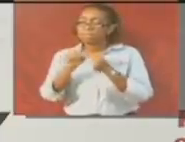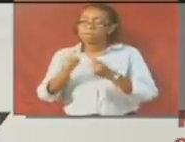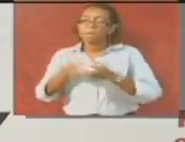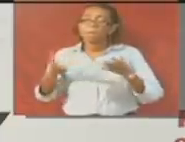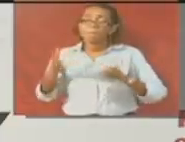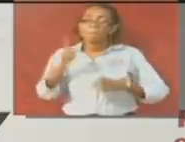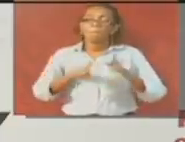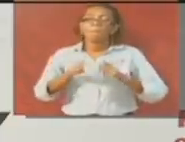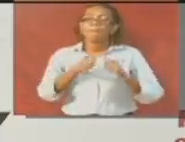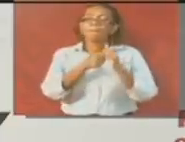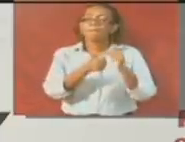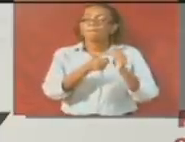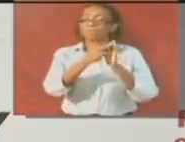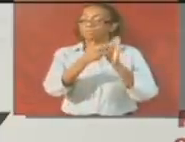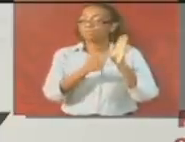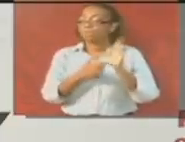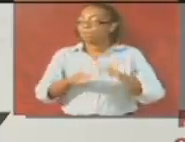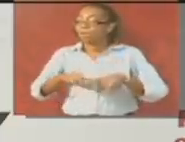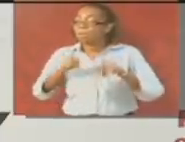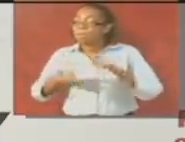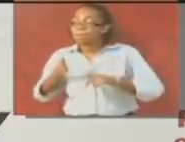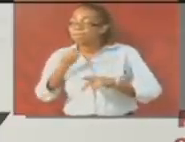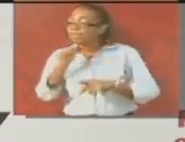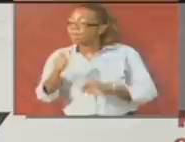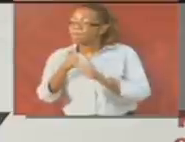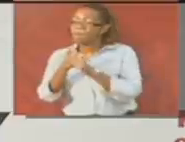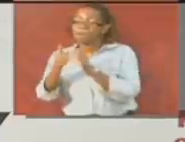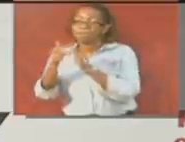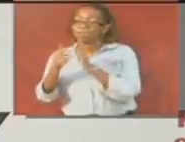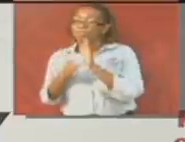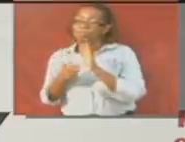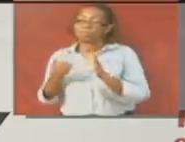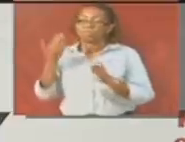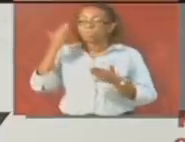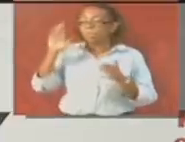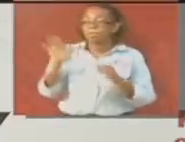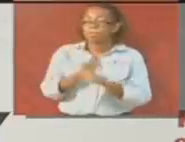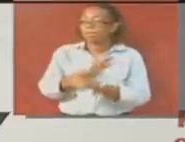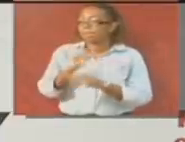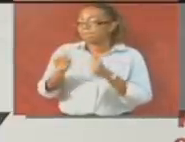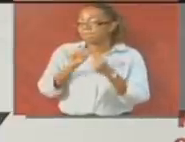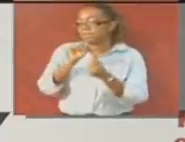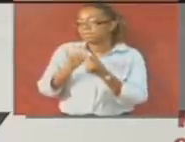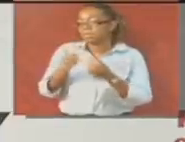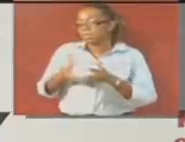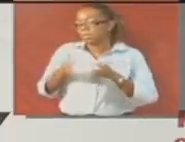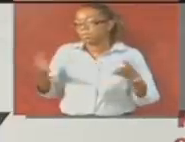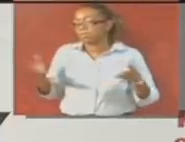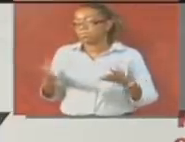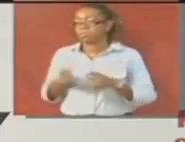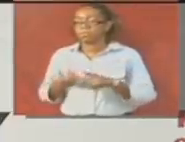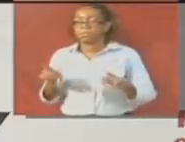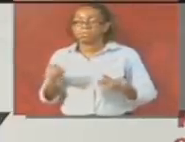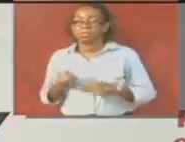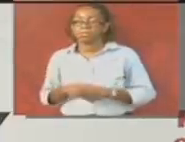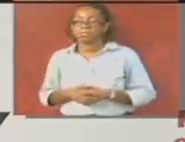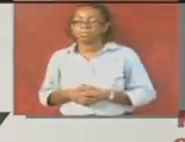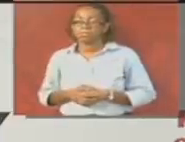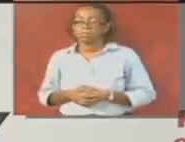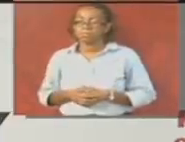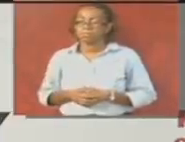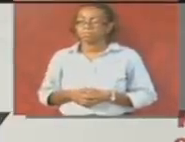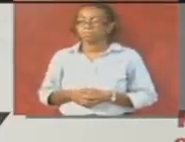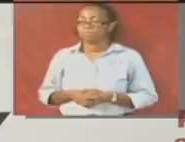The observations so far indicate that there has been reduced movement in line with the